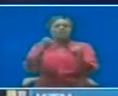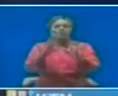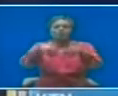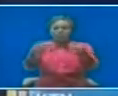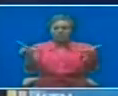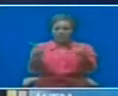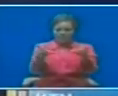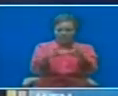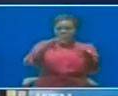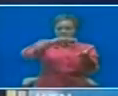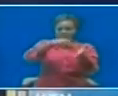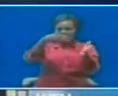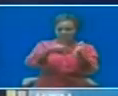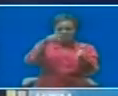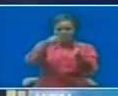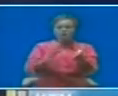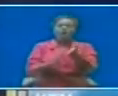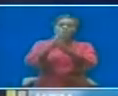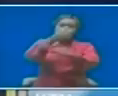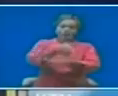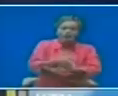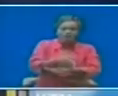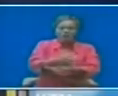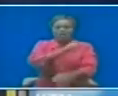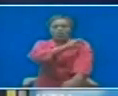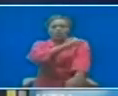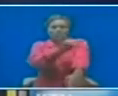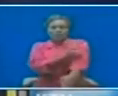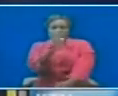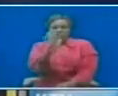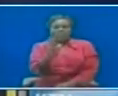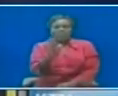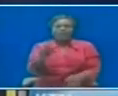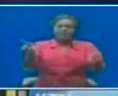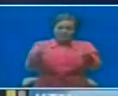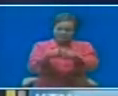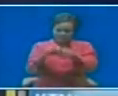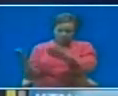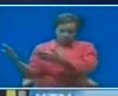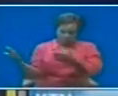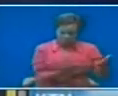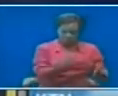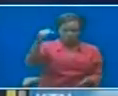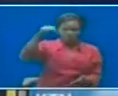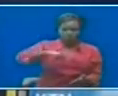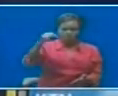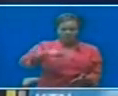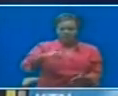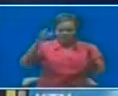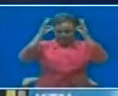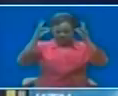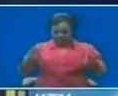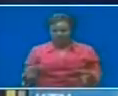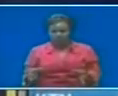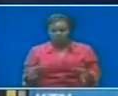licenses, therefore it had exceeded its mandate. And that, of course, brings us to today, the ruling by the Supreme Court of